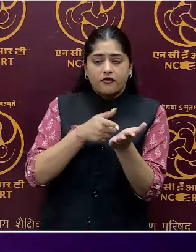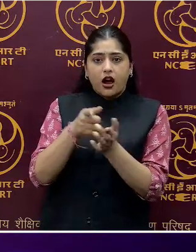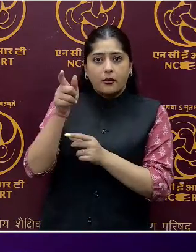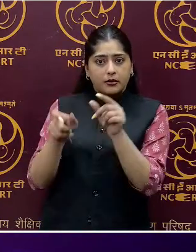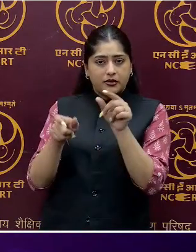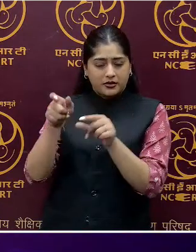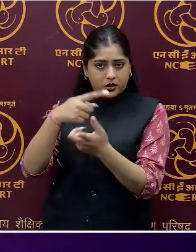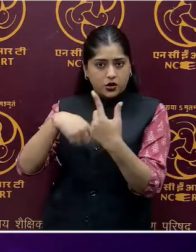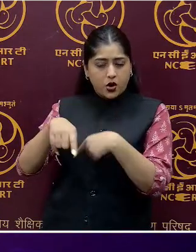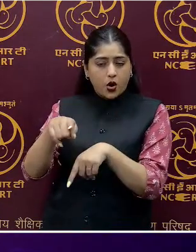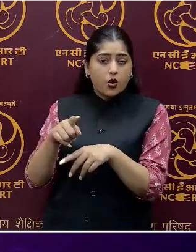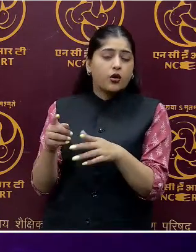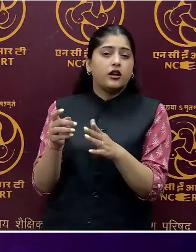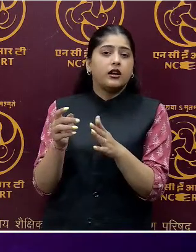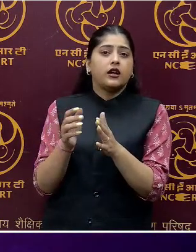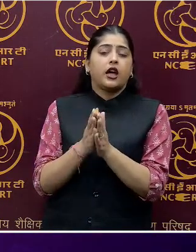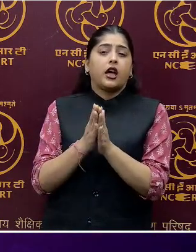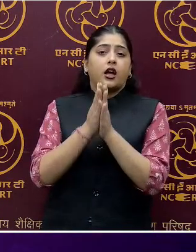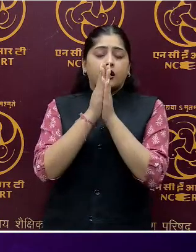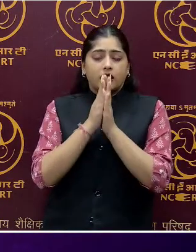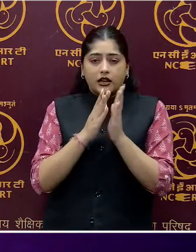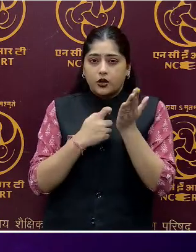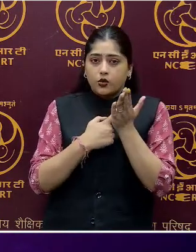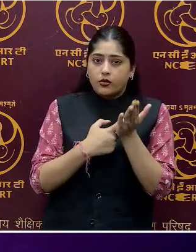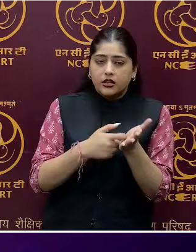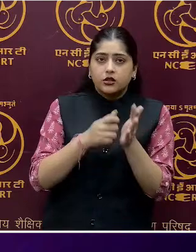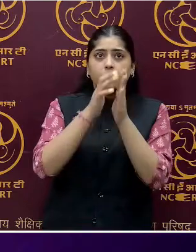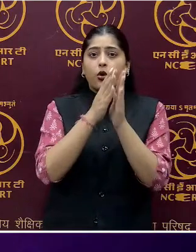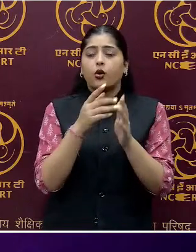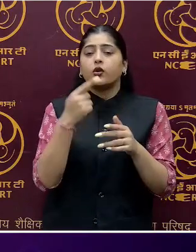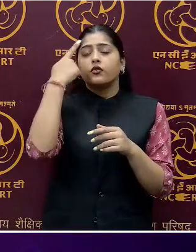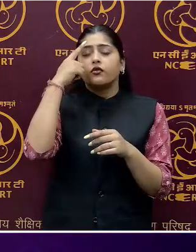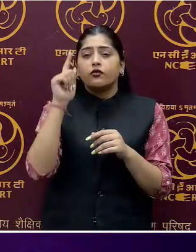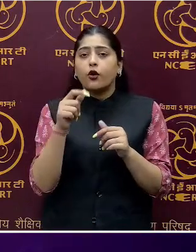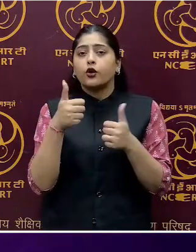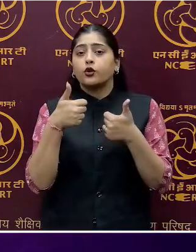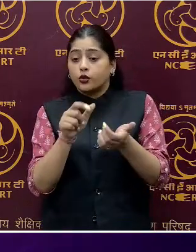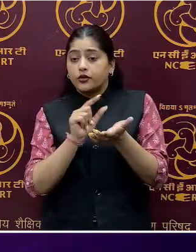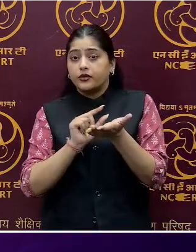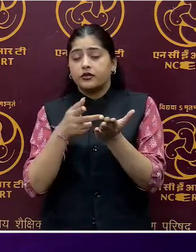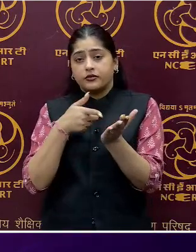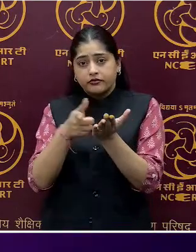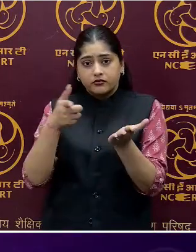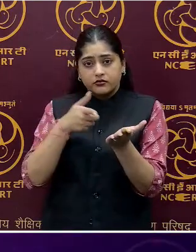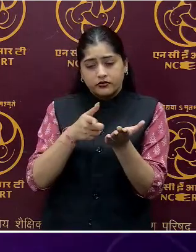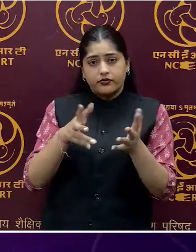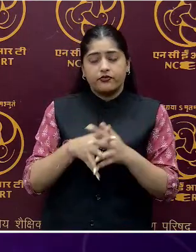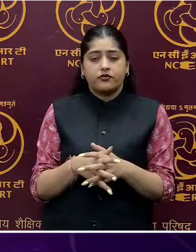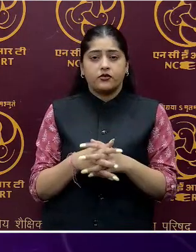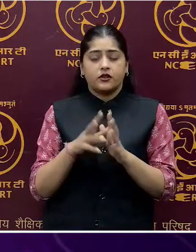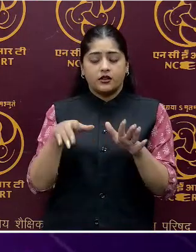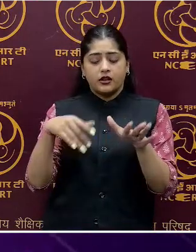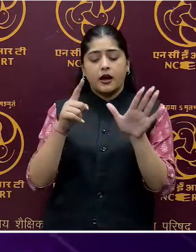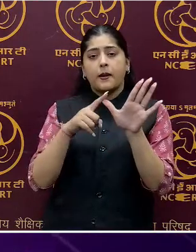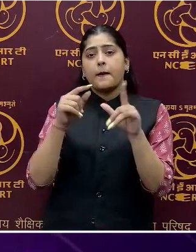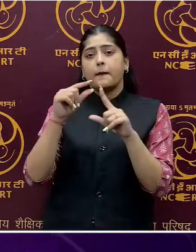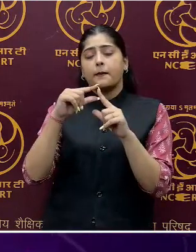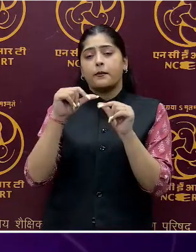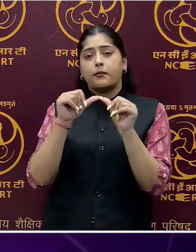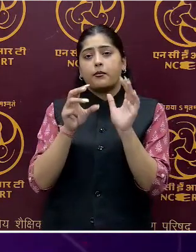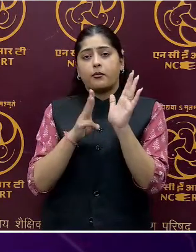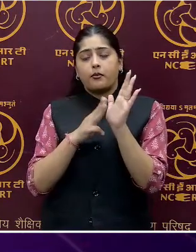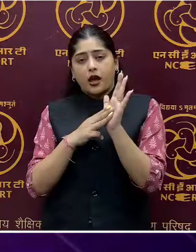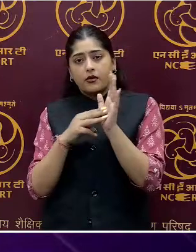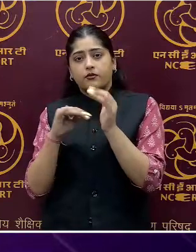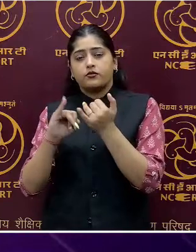harvest. The last but not the least, it's Pang Labsol. Pang Labsol is a festival of Sikkim. This